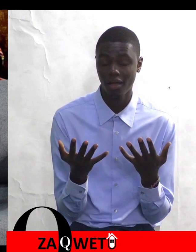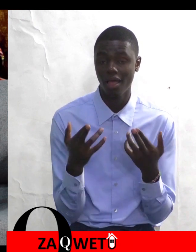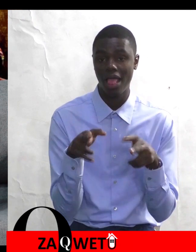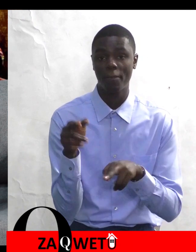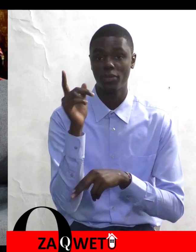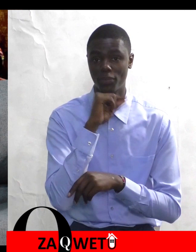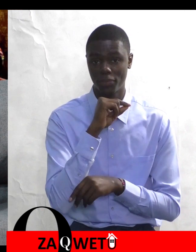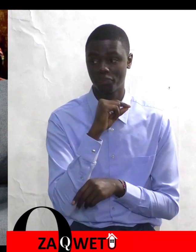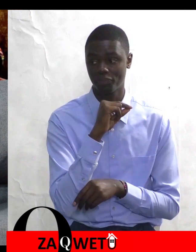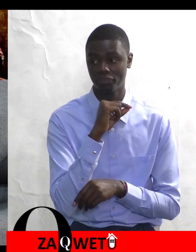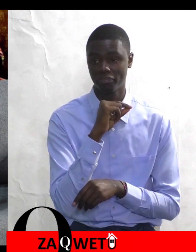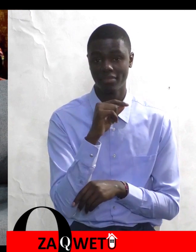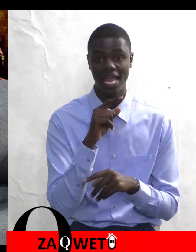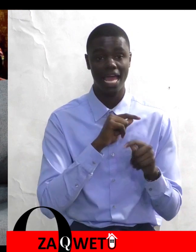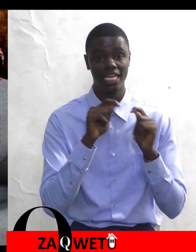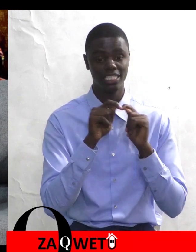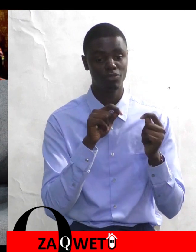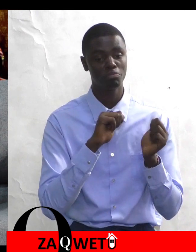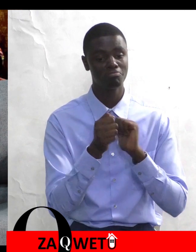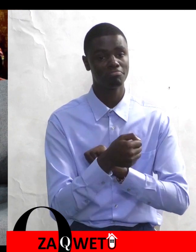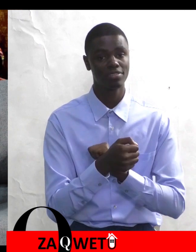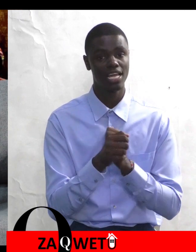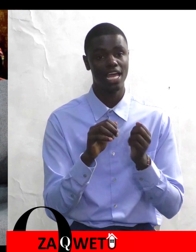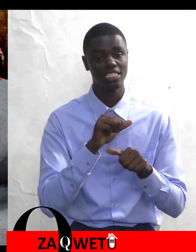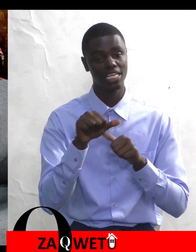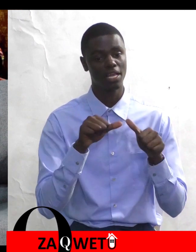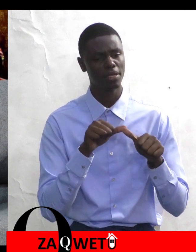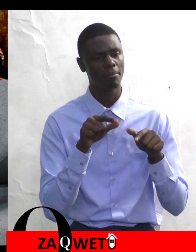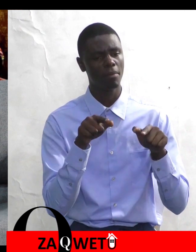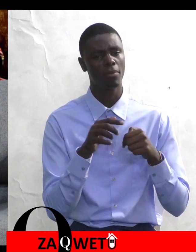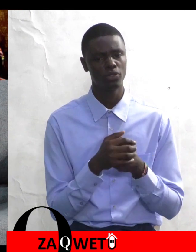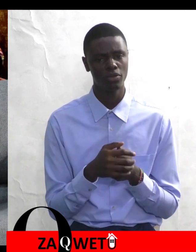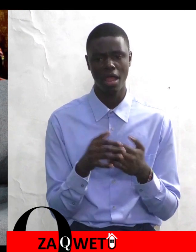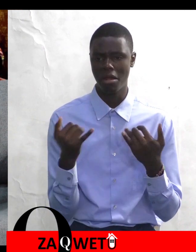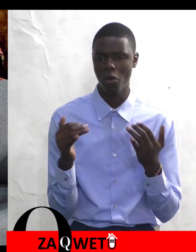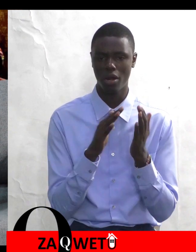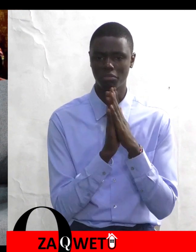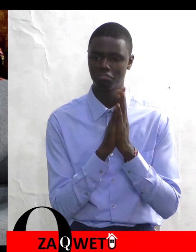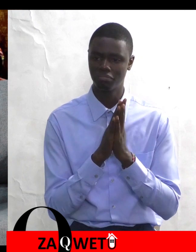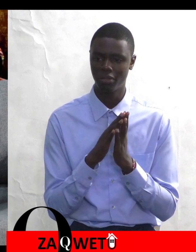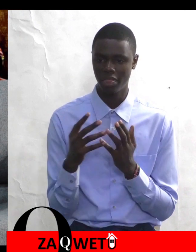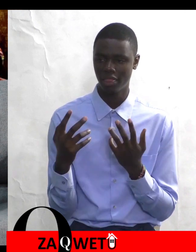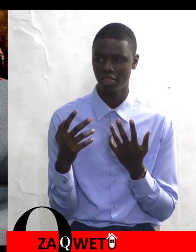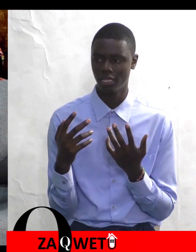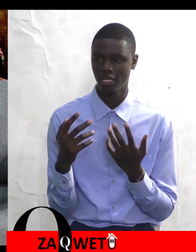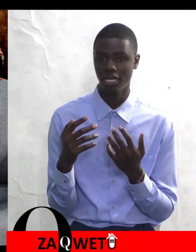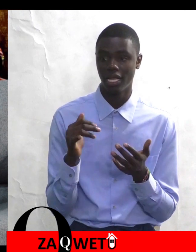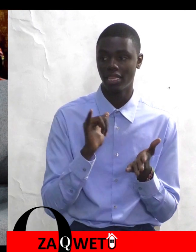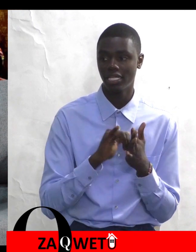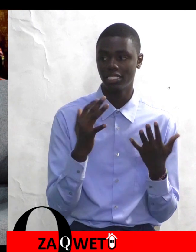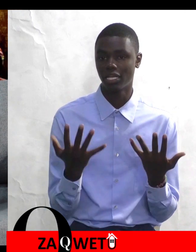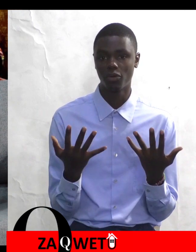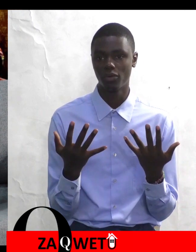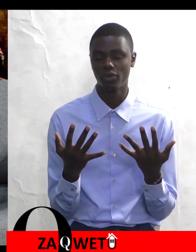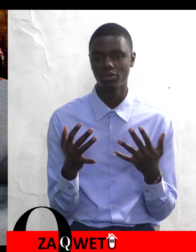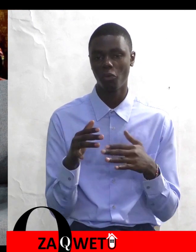come to apply this job? Yeah, it happens. Uh-huh. Actually, sasa interview change. Yeah, kwa it's about you. Yeah. Wanaanza kupiga story